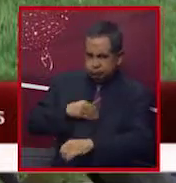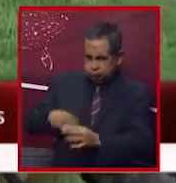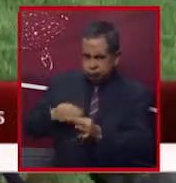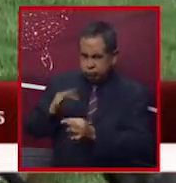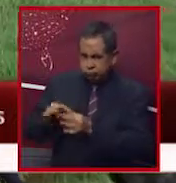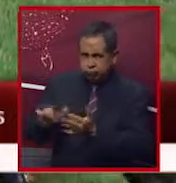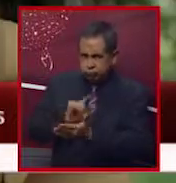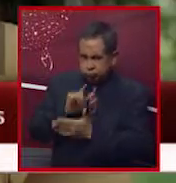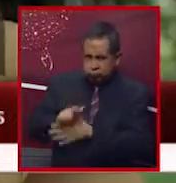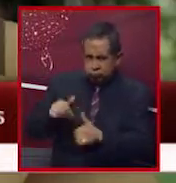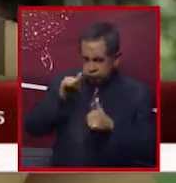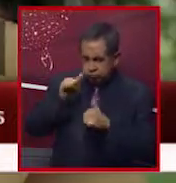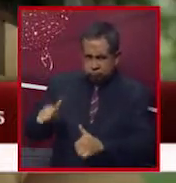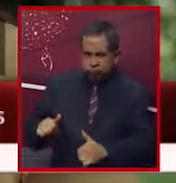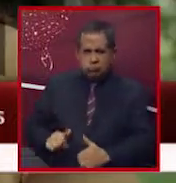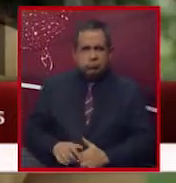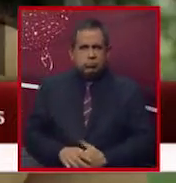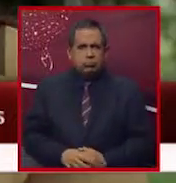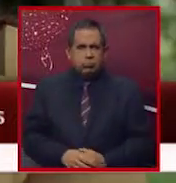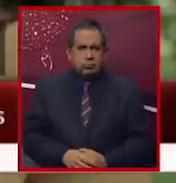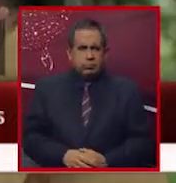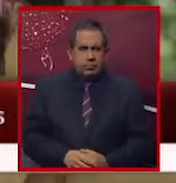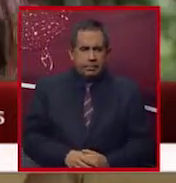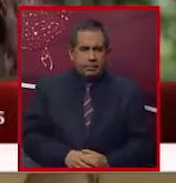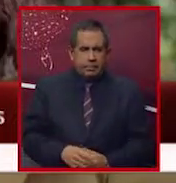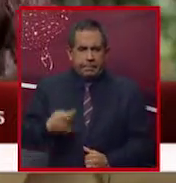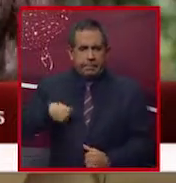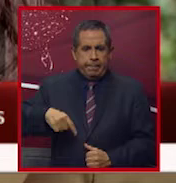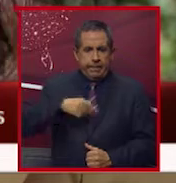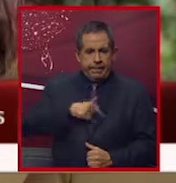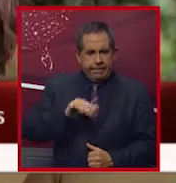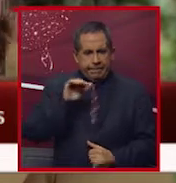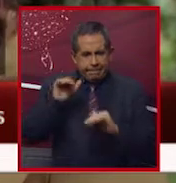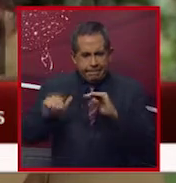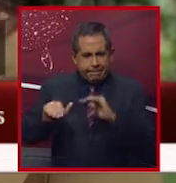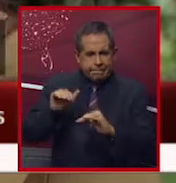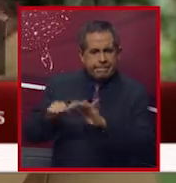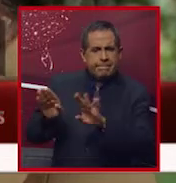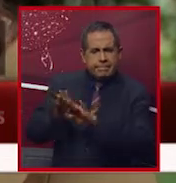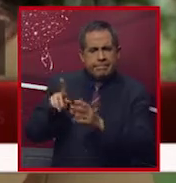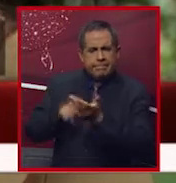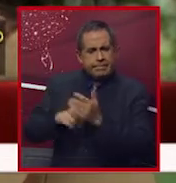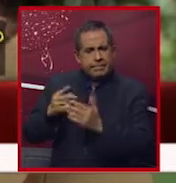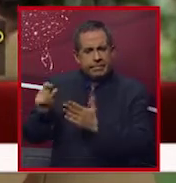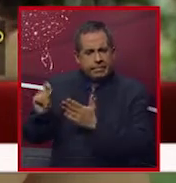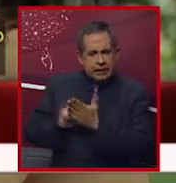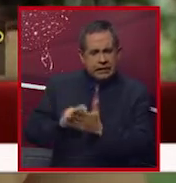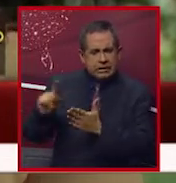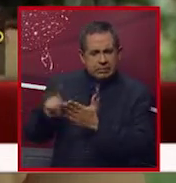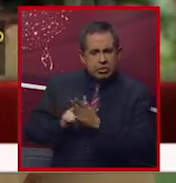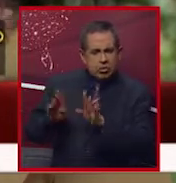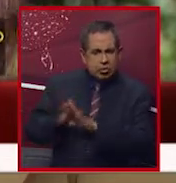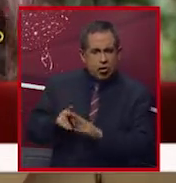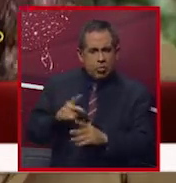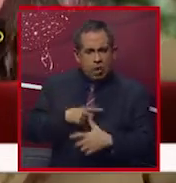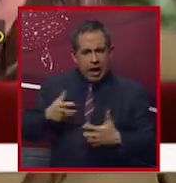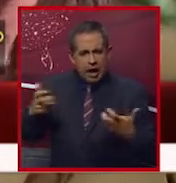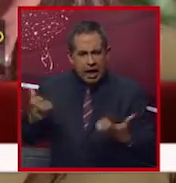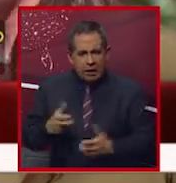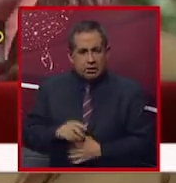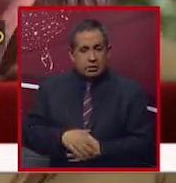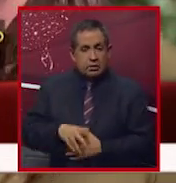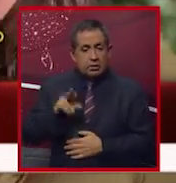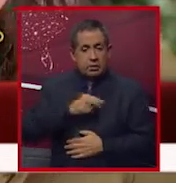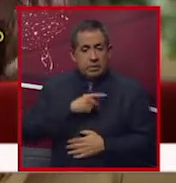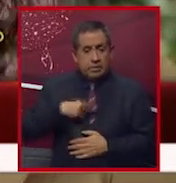leyes. We've been giving them advance warning for months. We've asked them repeatedly and told them they have to do more. Let's not forget